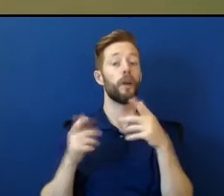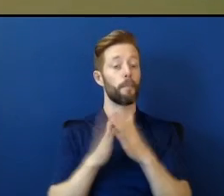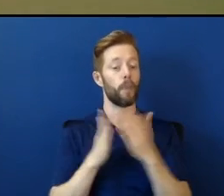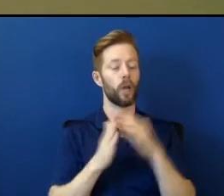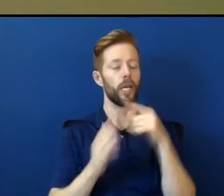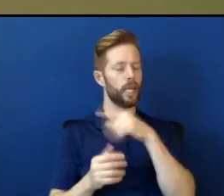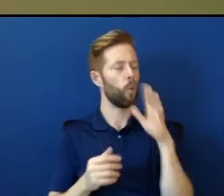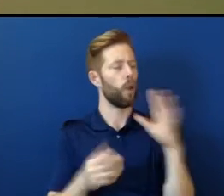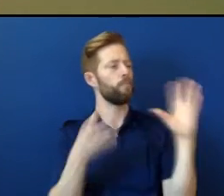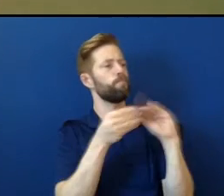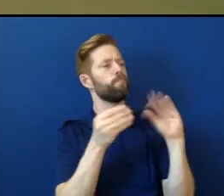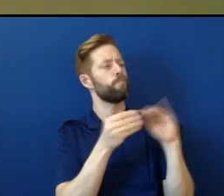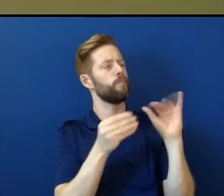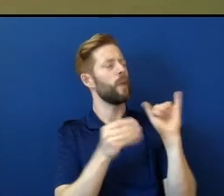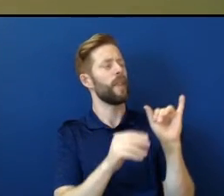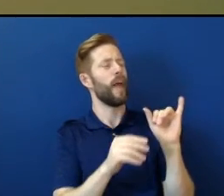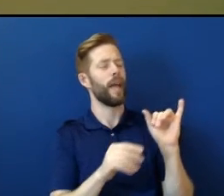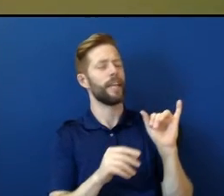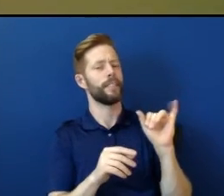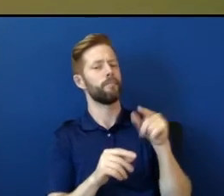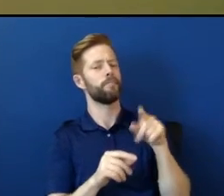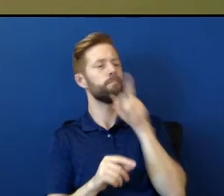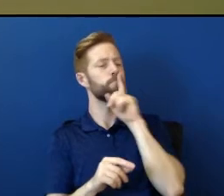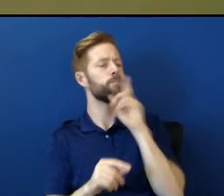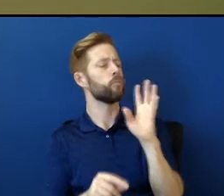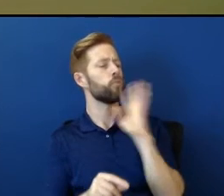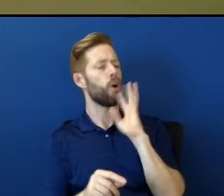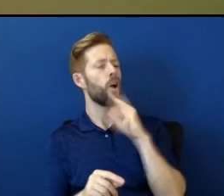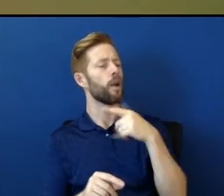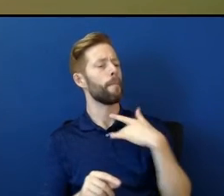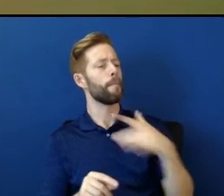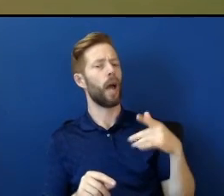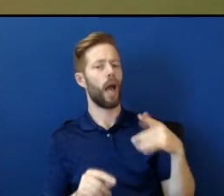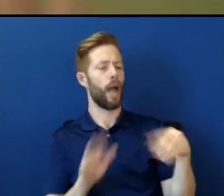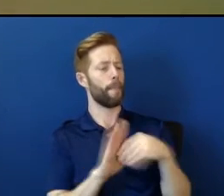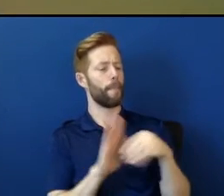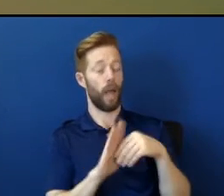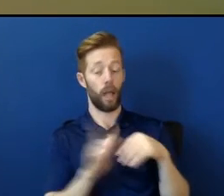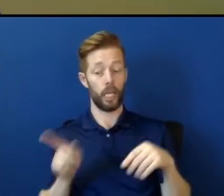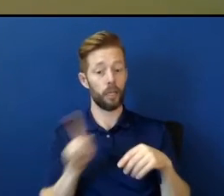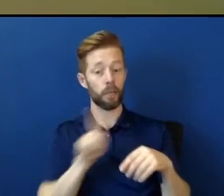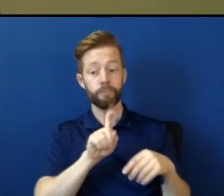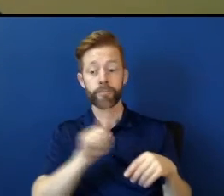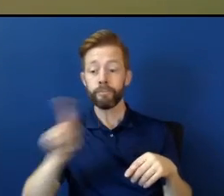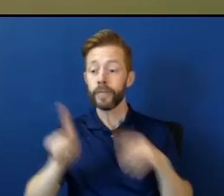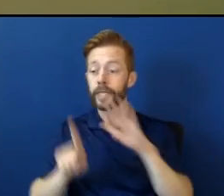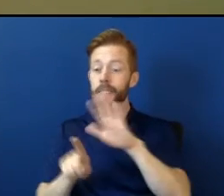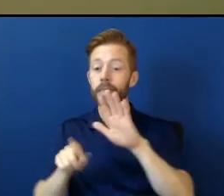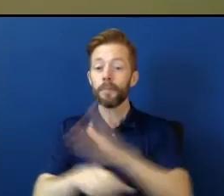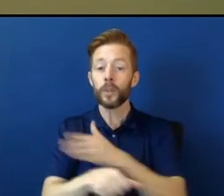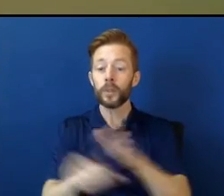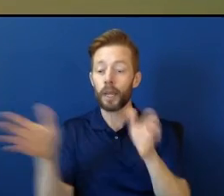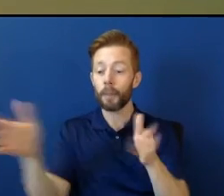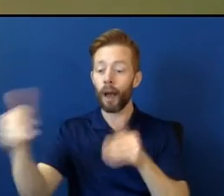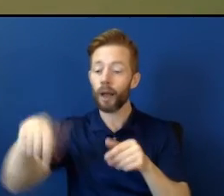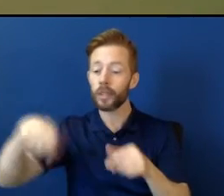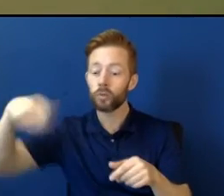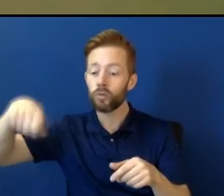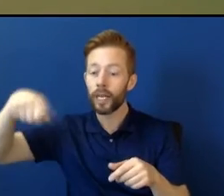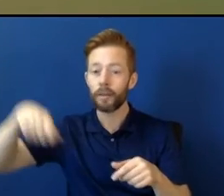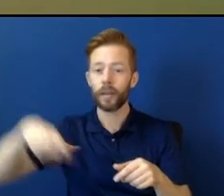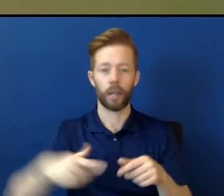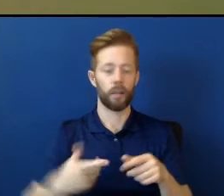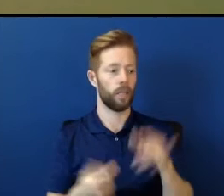noises. And in some cases, he even said, well, this one doesn't talk, this one rings a bell. And he went to his music stuff and brought that back. So that